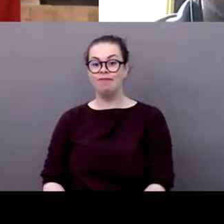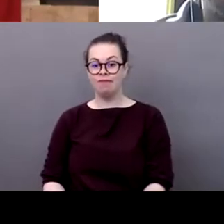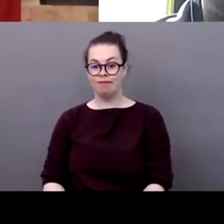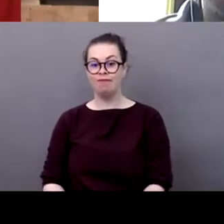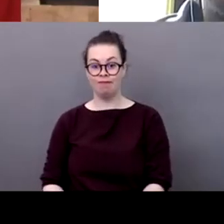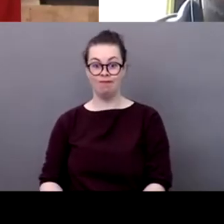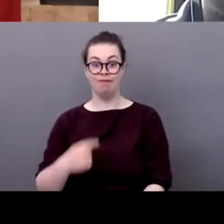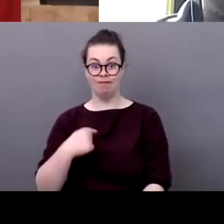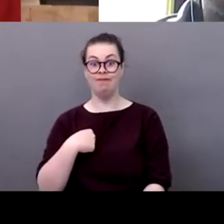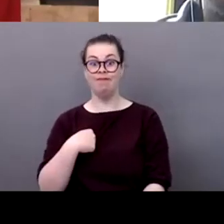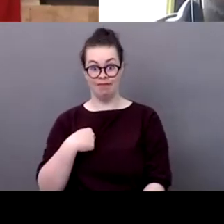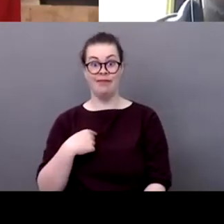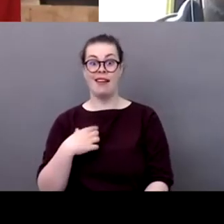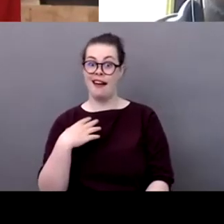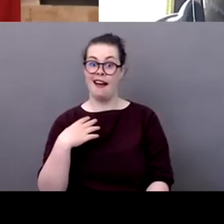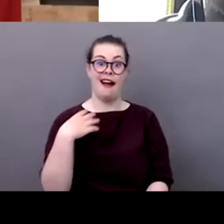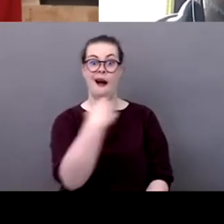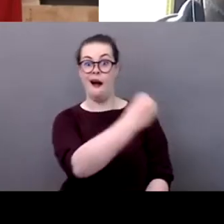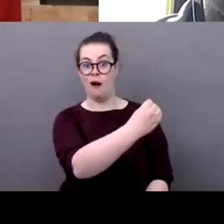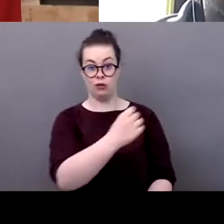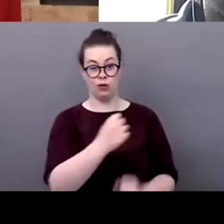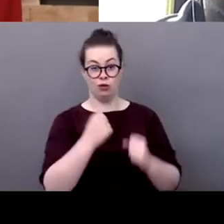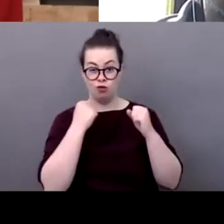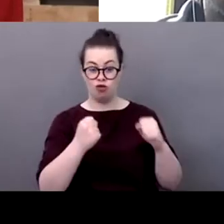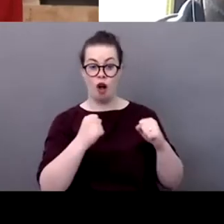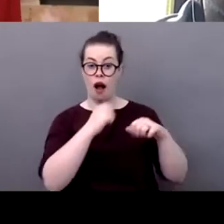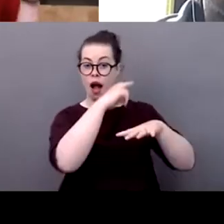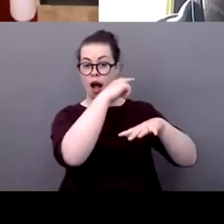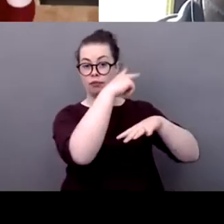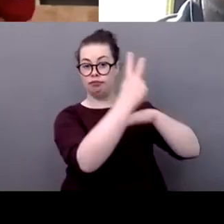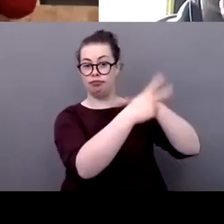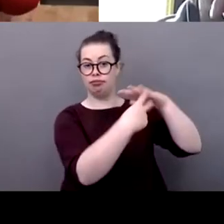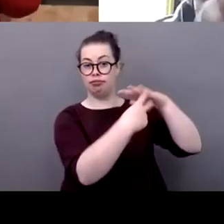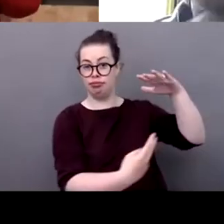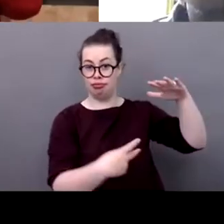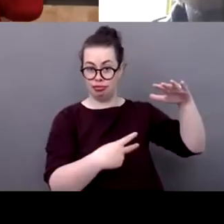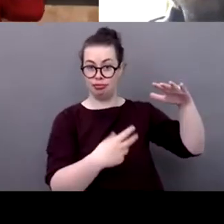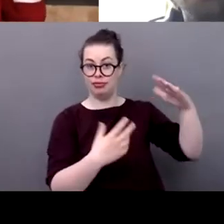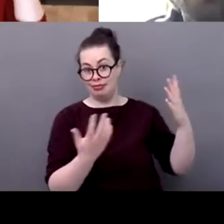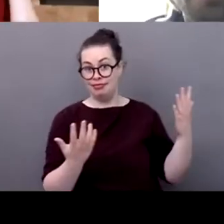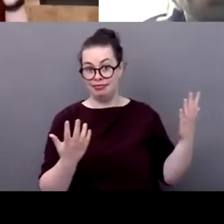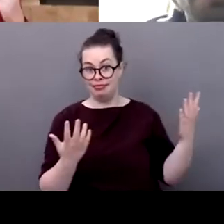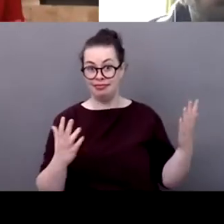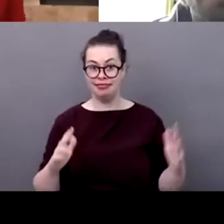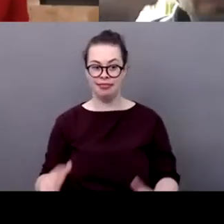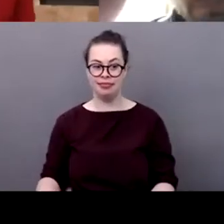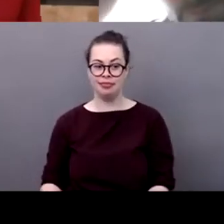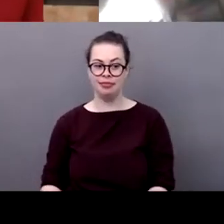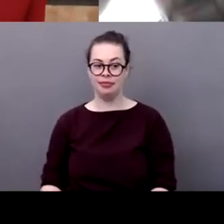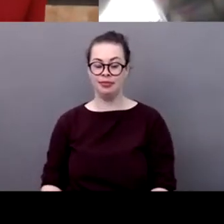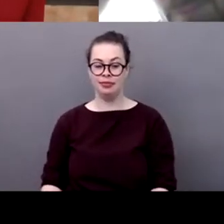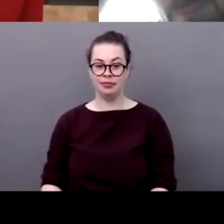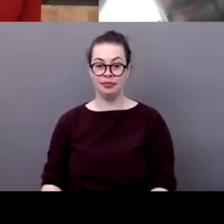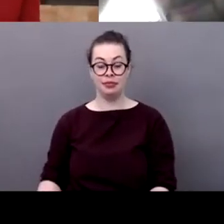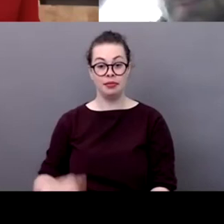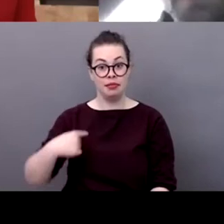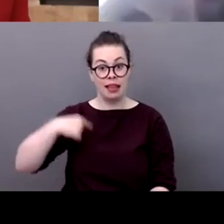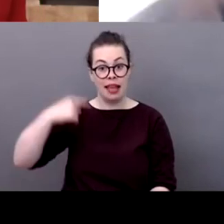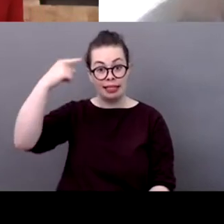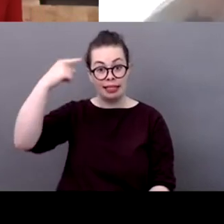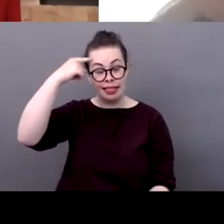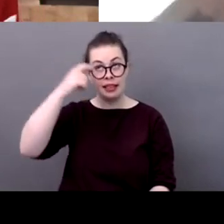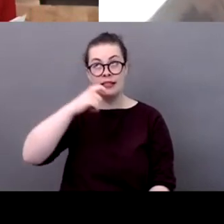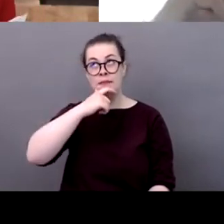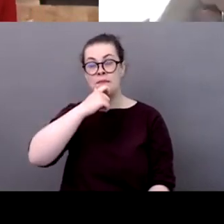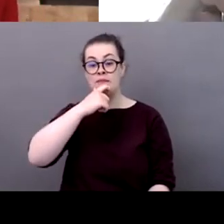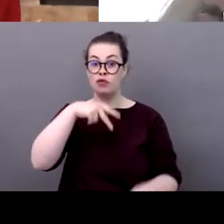outdoors. It's one of the most immersive sports. I think, you know, as surfers, we're really at the front lines of a changing environment,